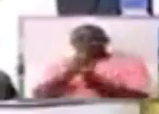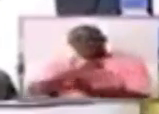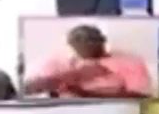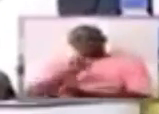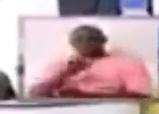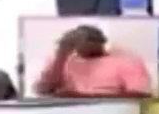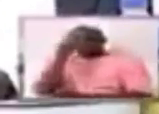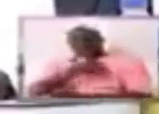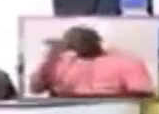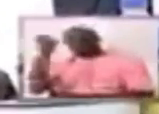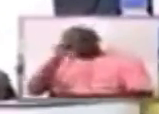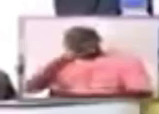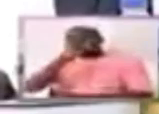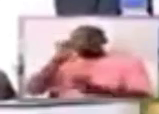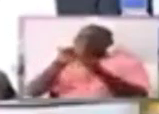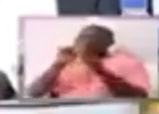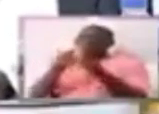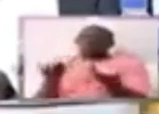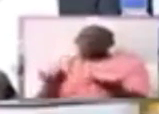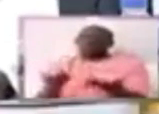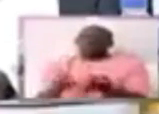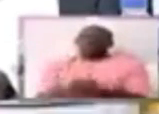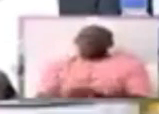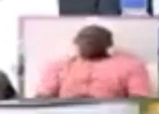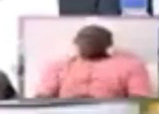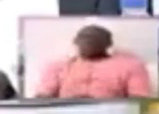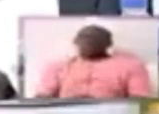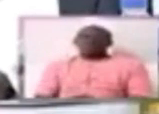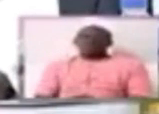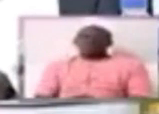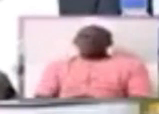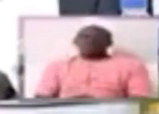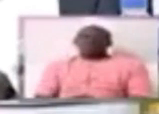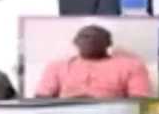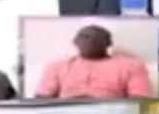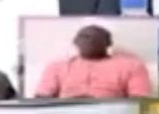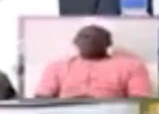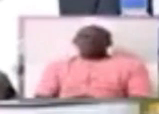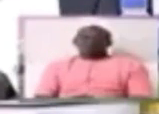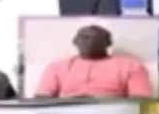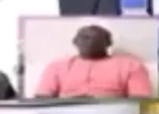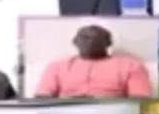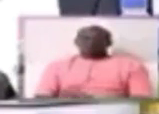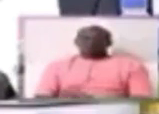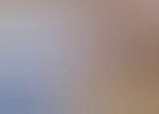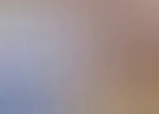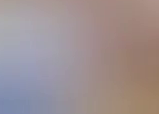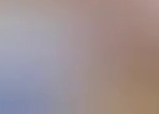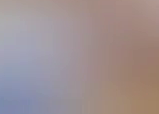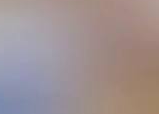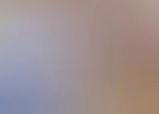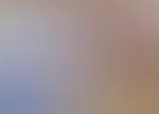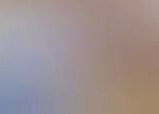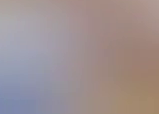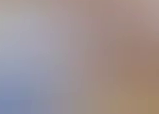Propose or propose? I don't know which you are talking. I am sorry, my accent is a bit deep. Yes. But